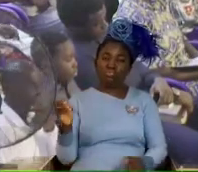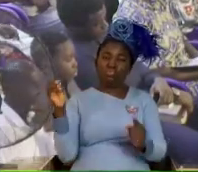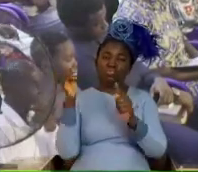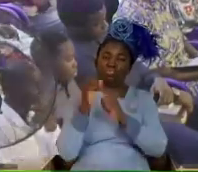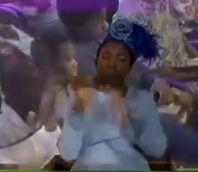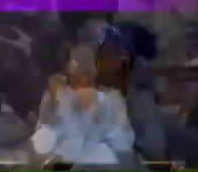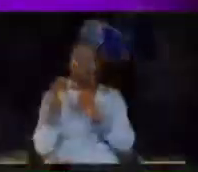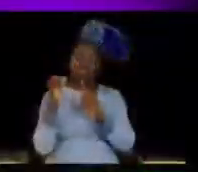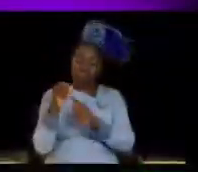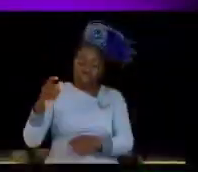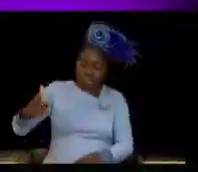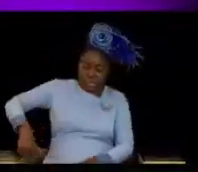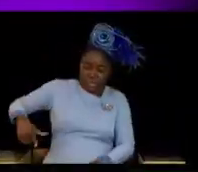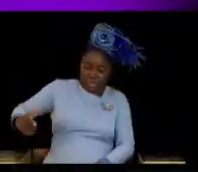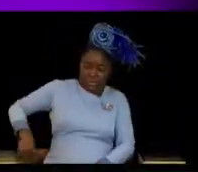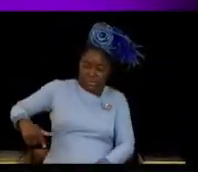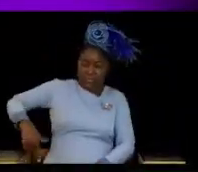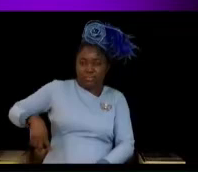late.